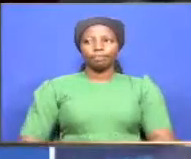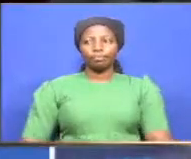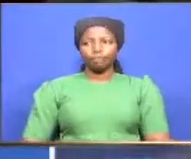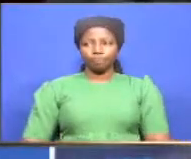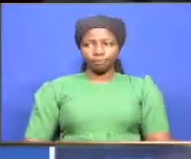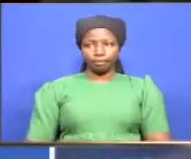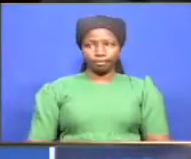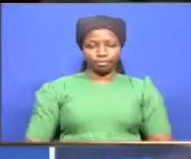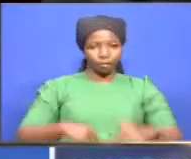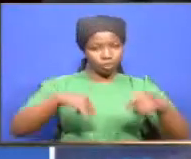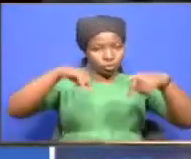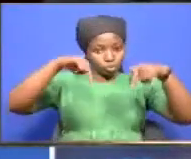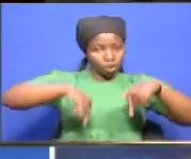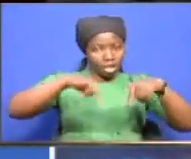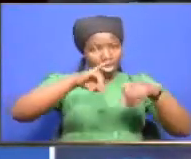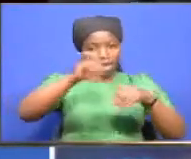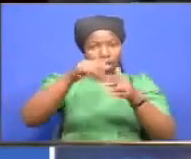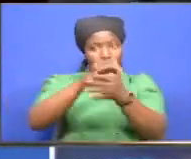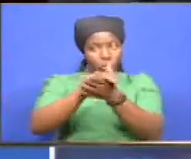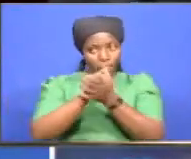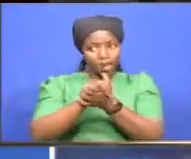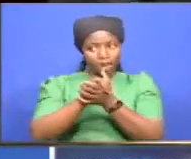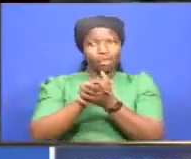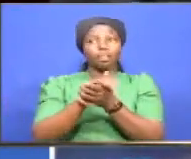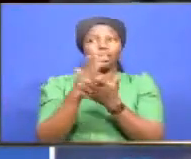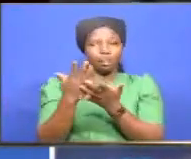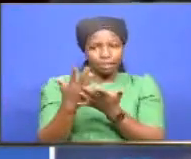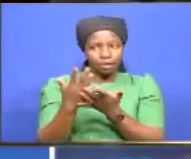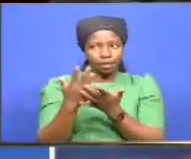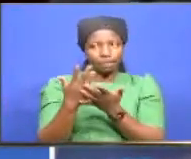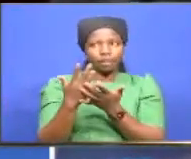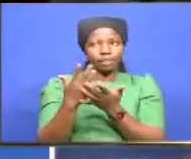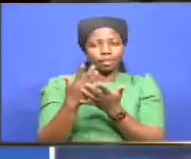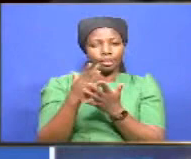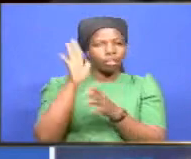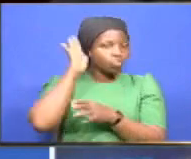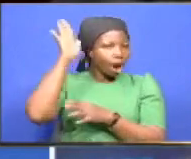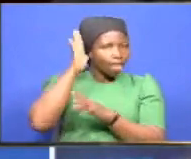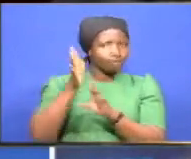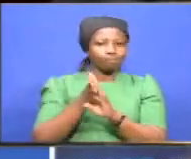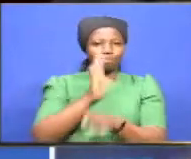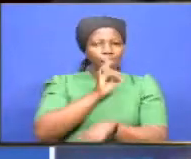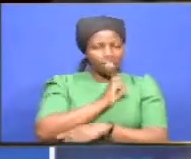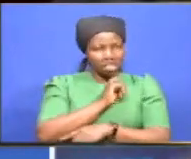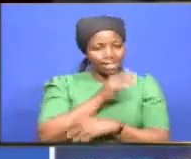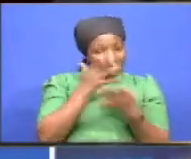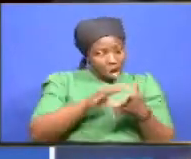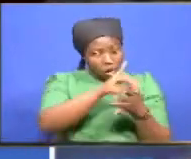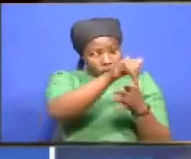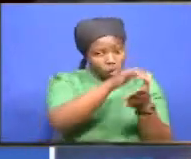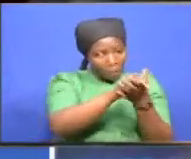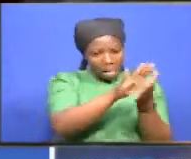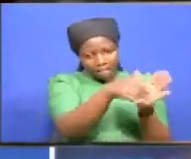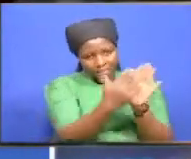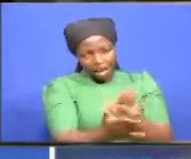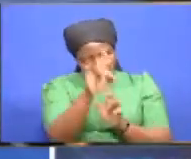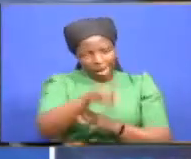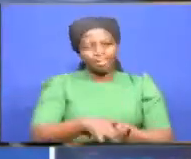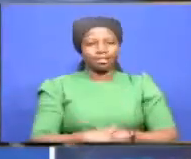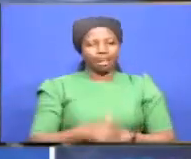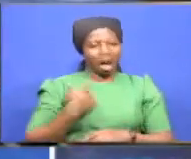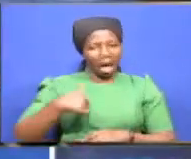Leo Jubilee Duale ametoka, angalia kama itanguka ama itanguka. Sahi Jubilee itanguka na tukudanganya tukiwa wakaji wa